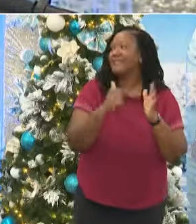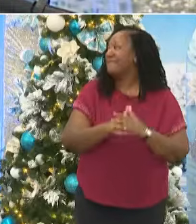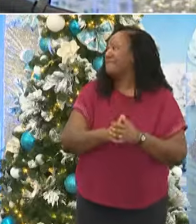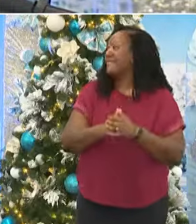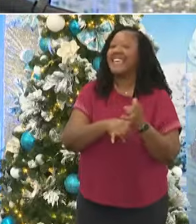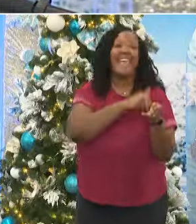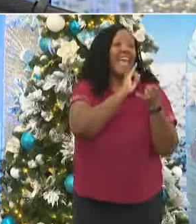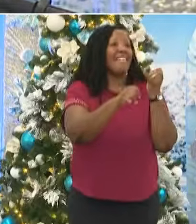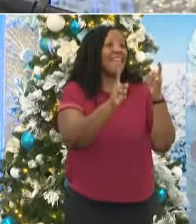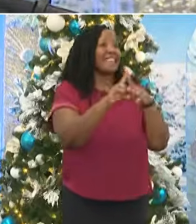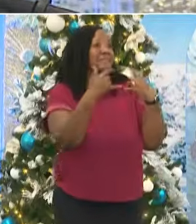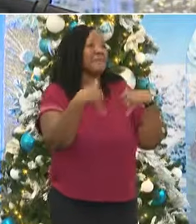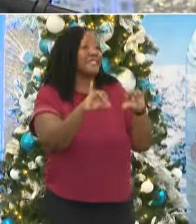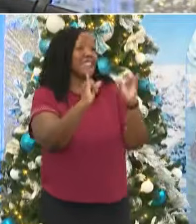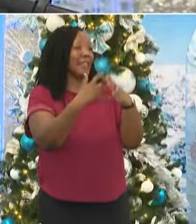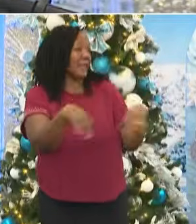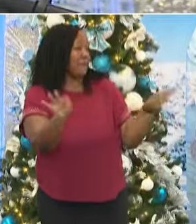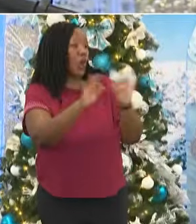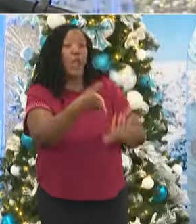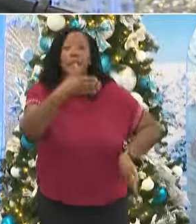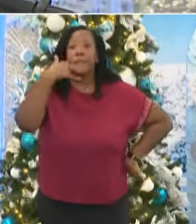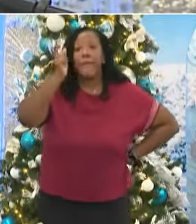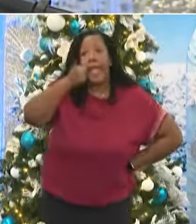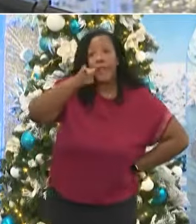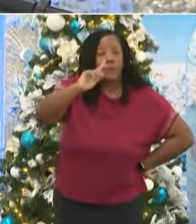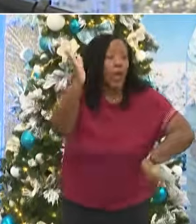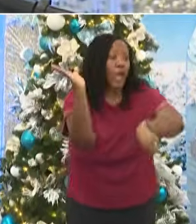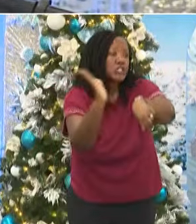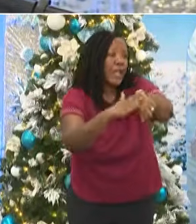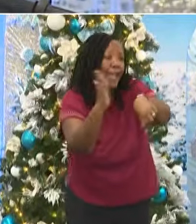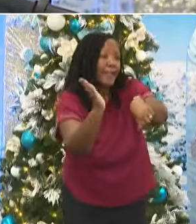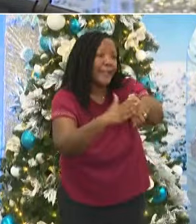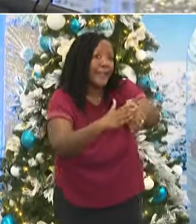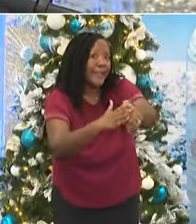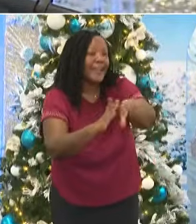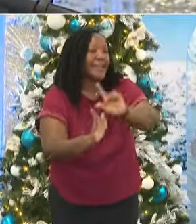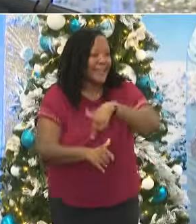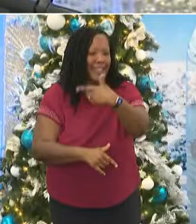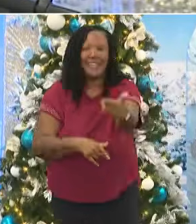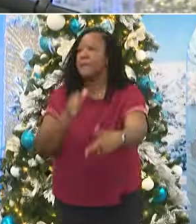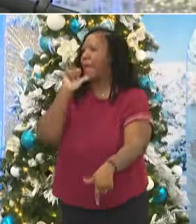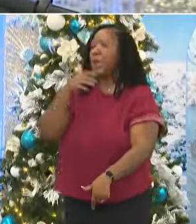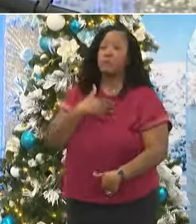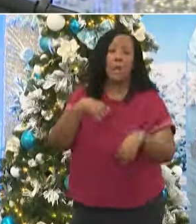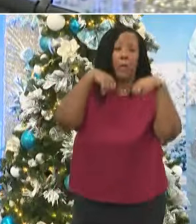And last but not least, you better watch out.